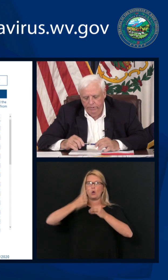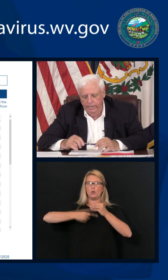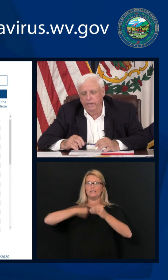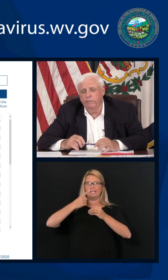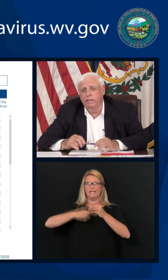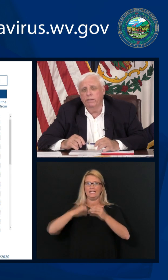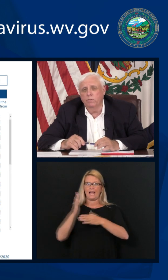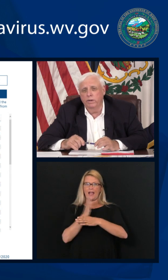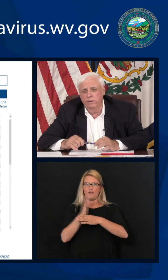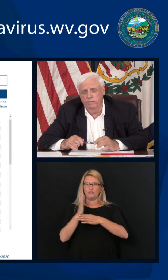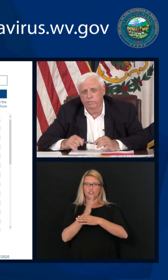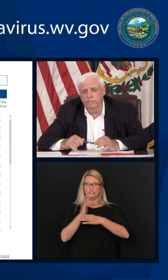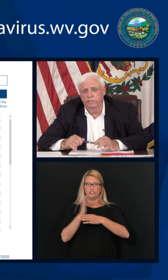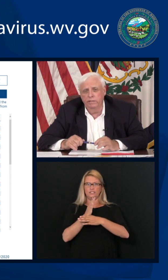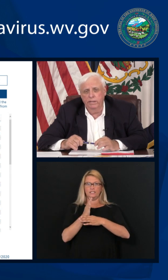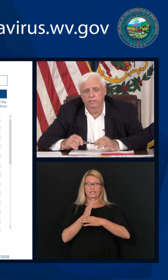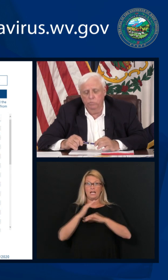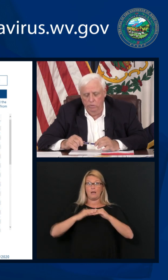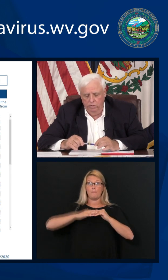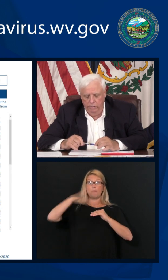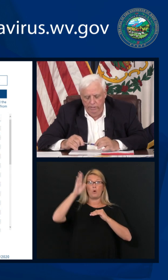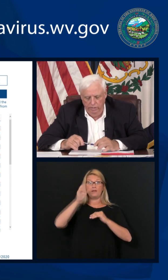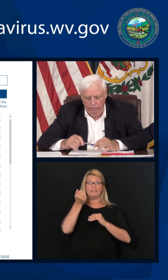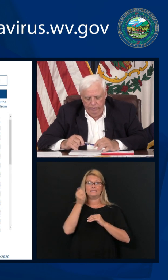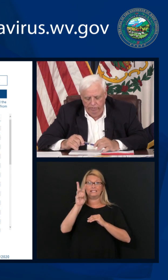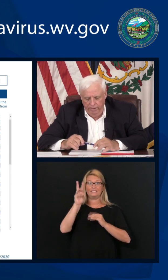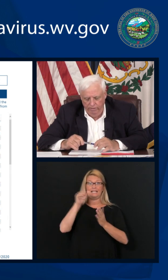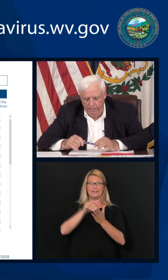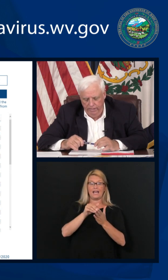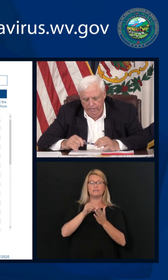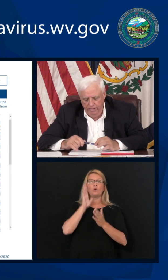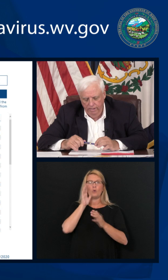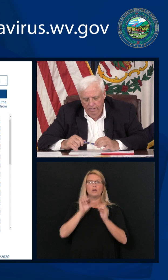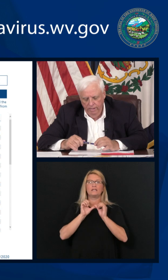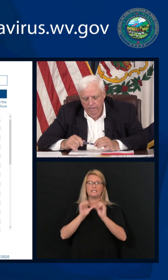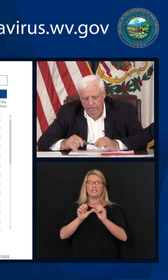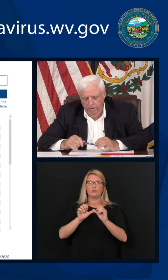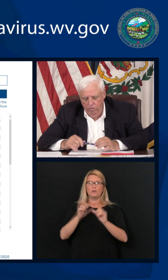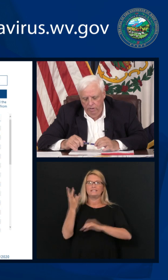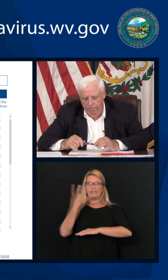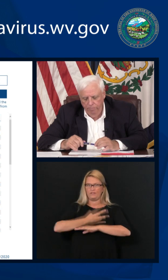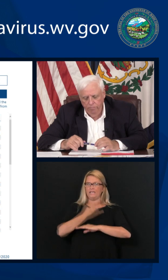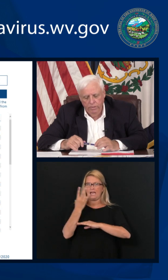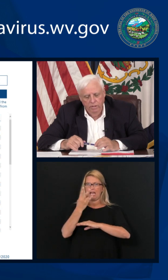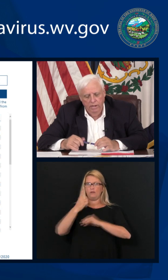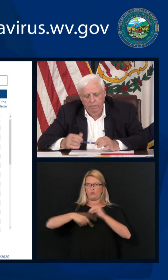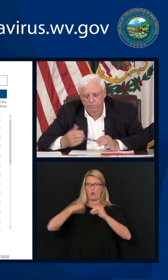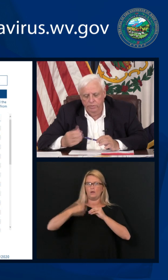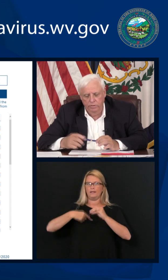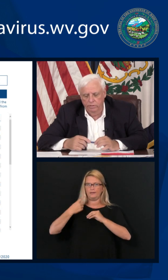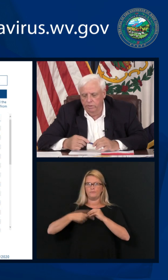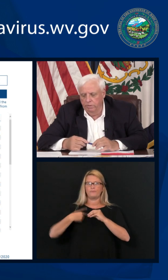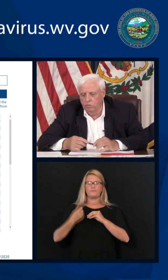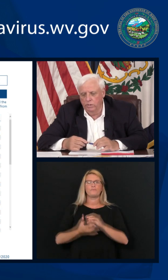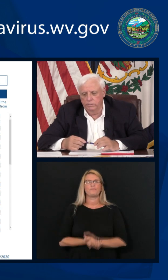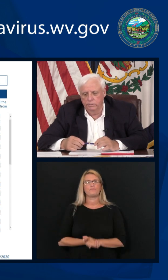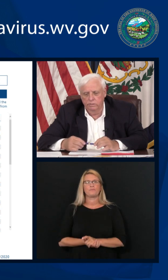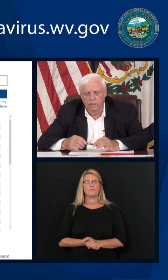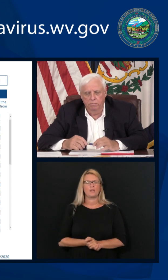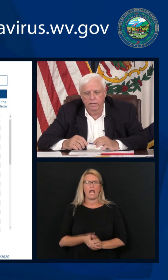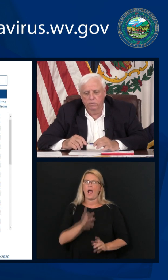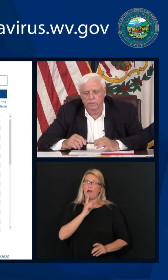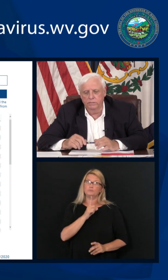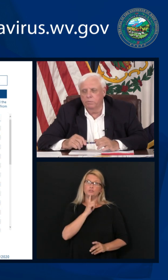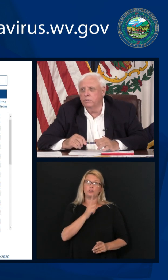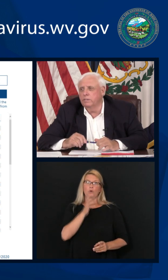And for counties that have greater than 16,000, we're going to continue with the 7-day. I'm sure that there'll be questions to